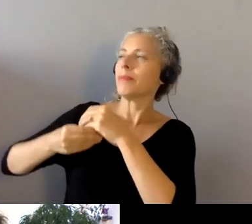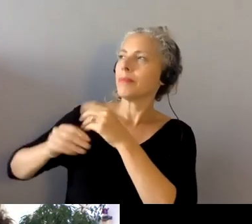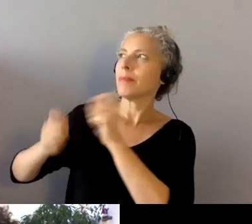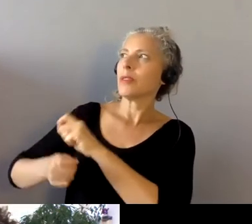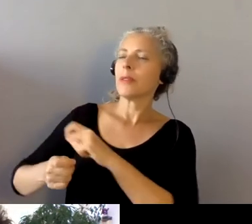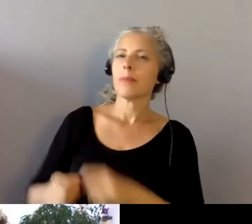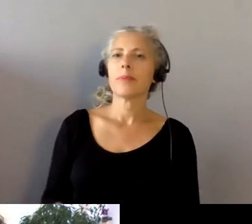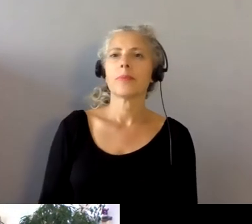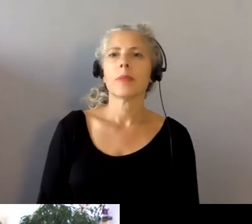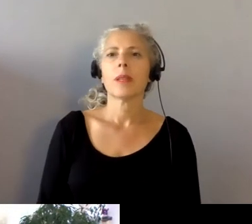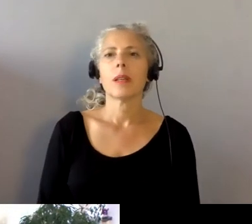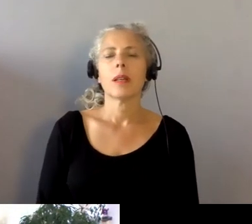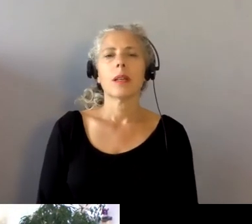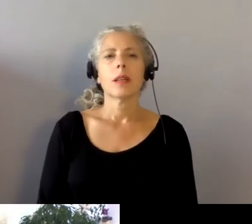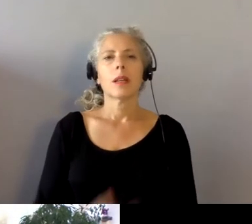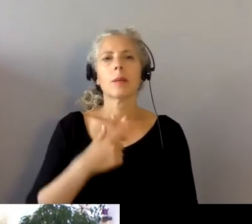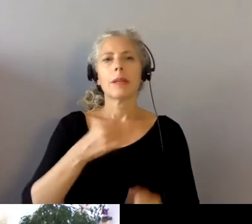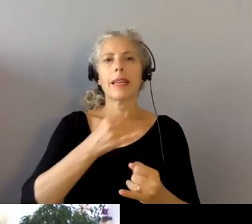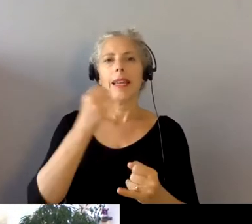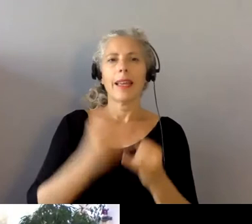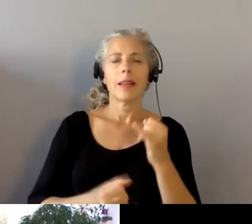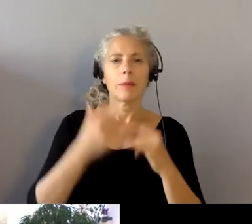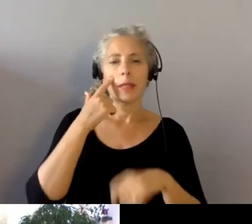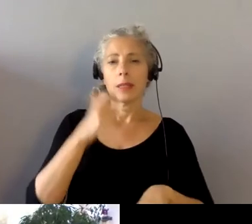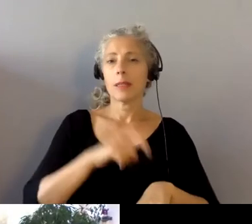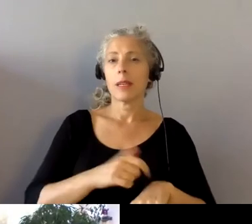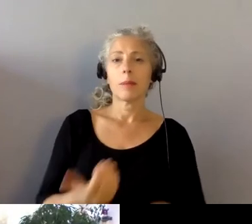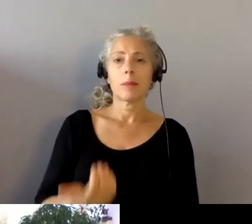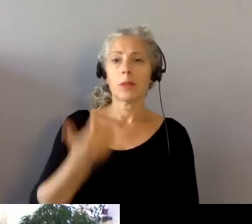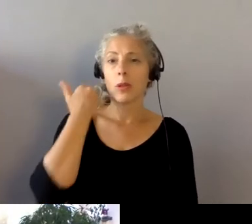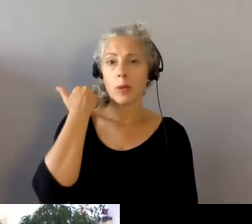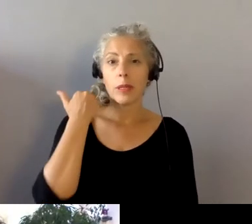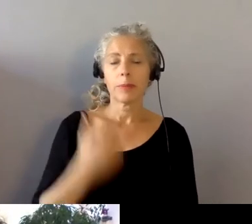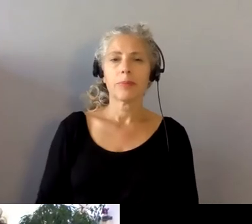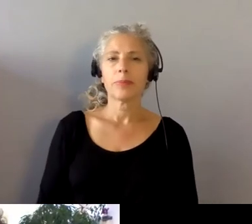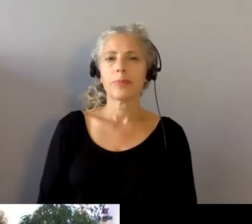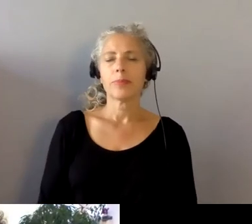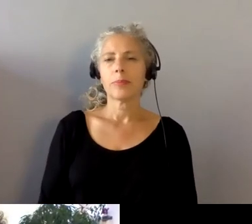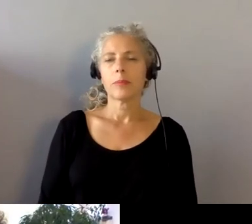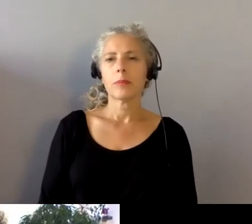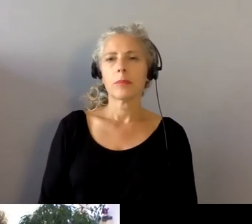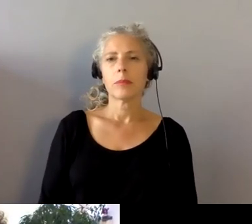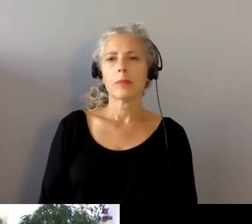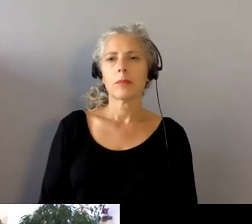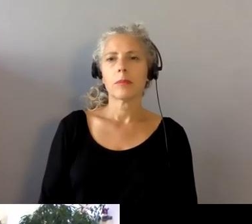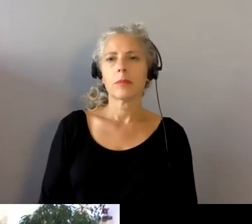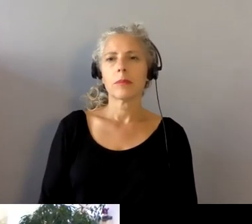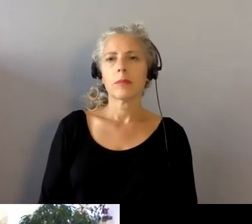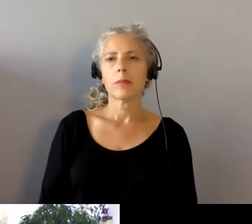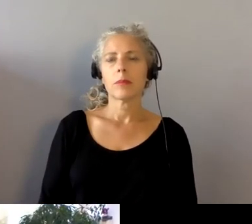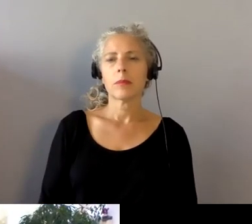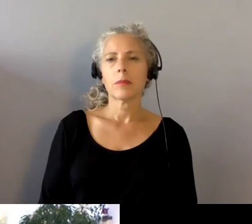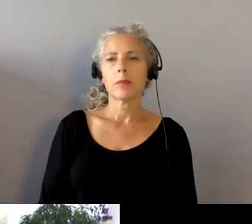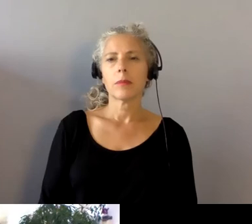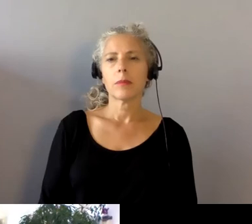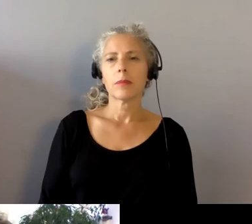Absolutely. I'm going to end because time has gone very quickly. You had a show, and I know this is